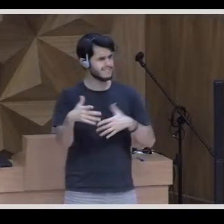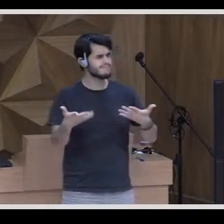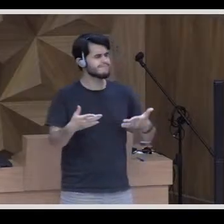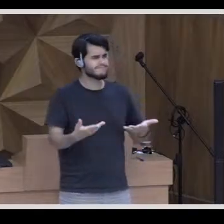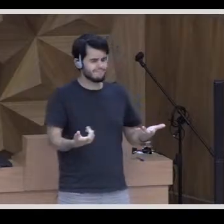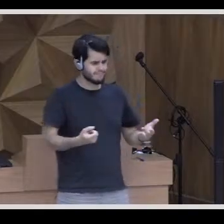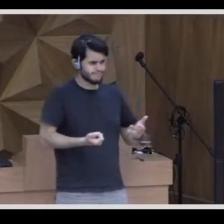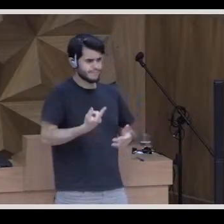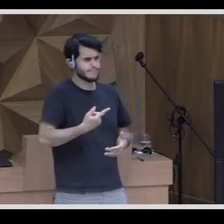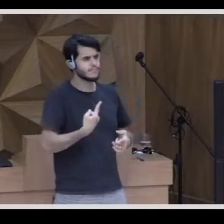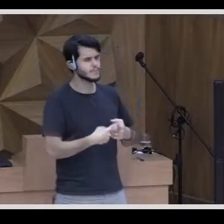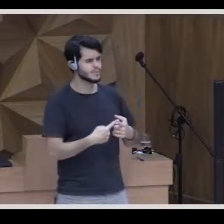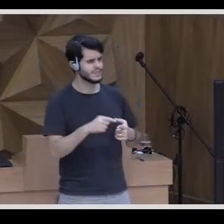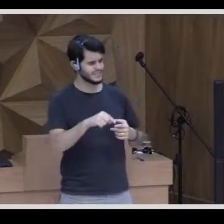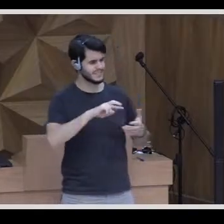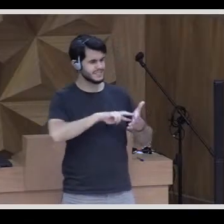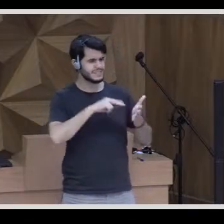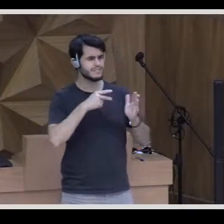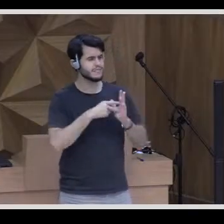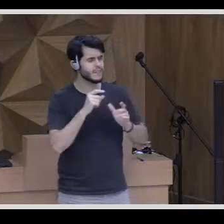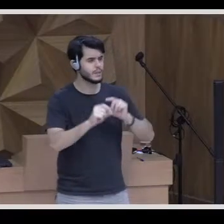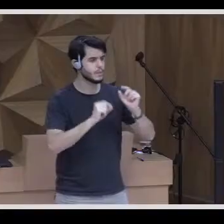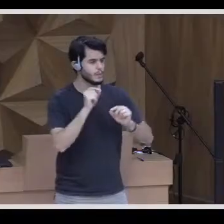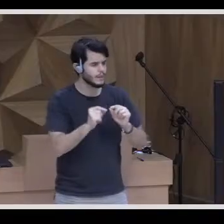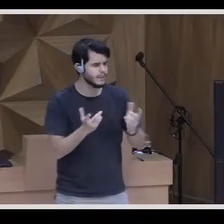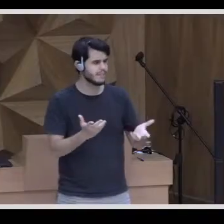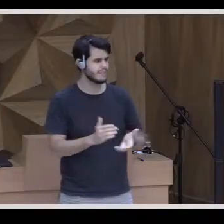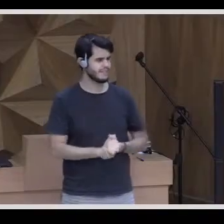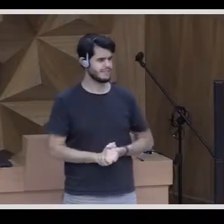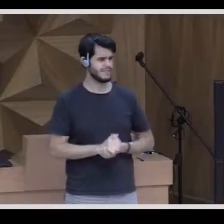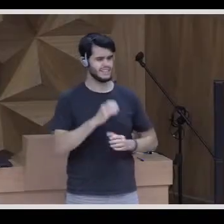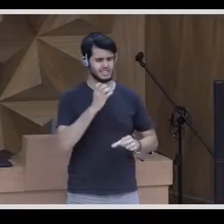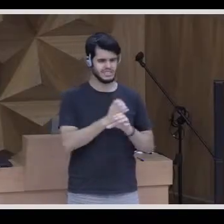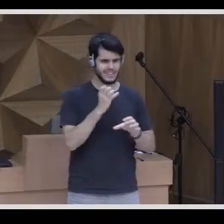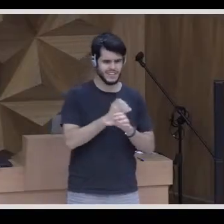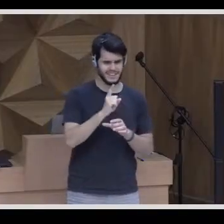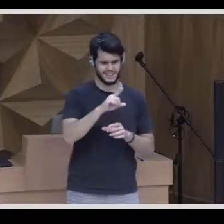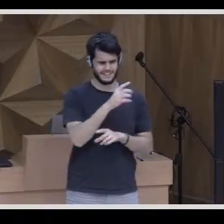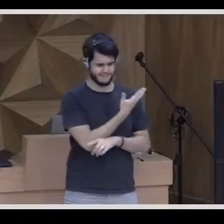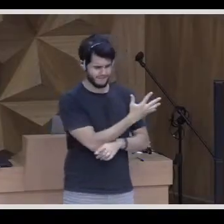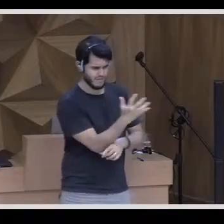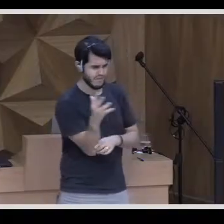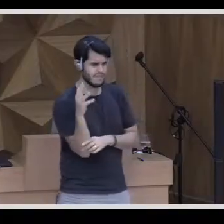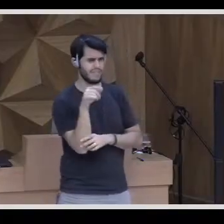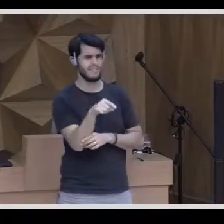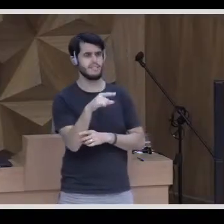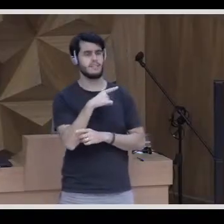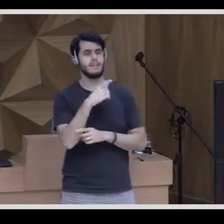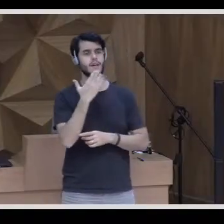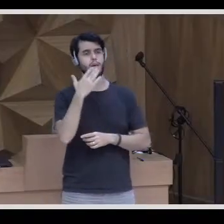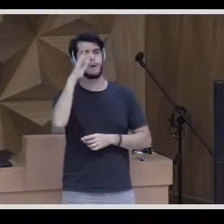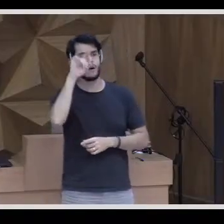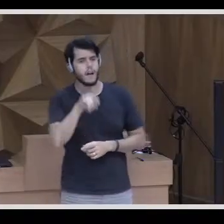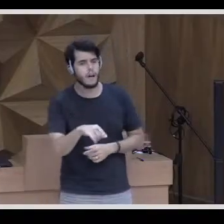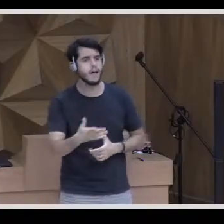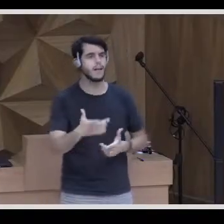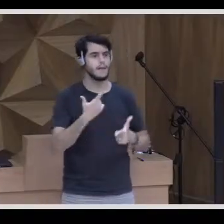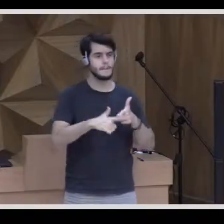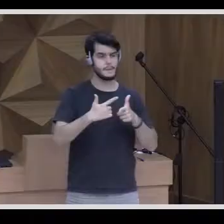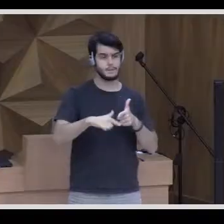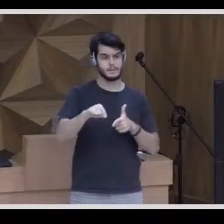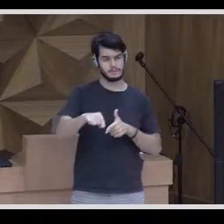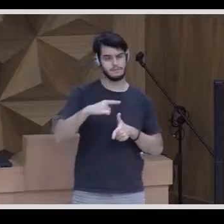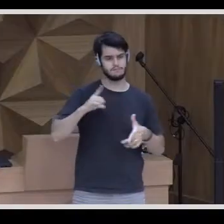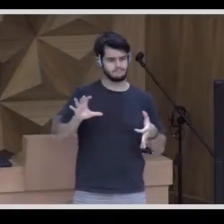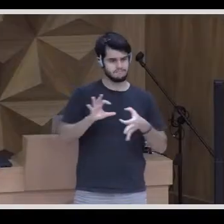earth has computer science and software engineering got to offer forestry? And what are the problems that are being kind of referred to? So